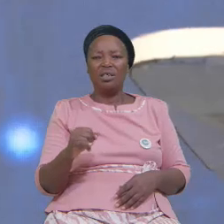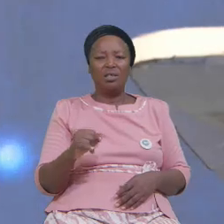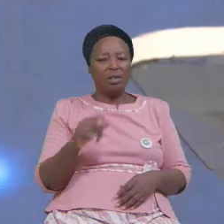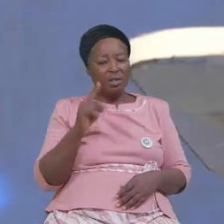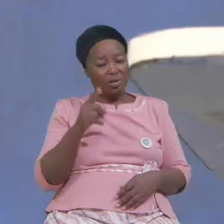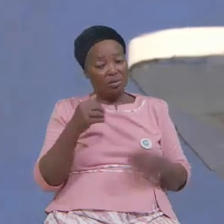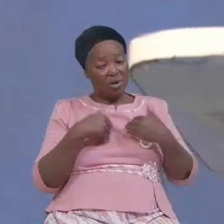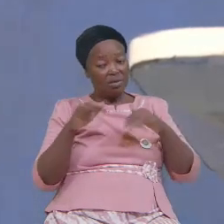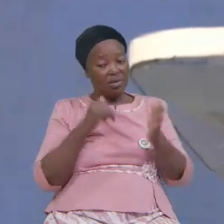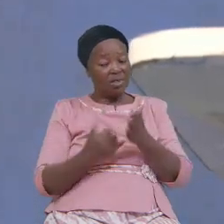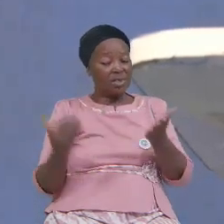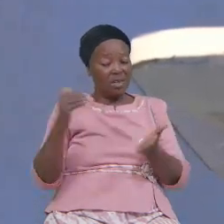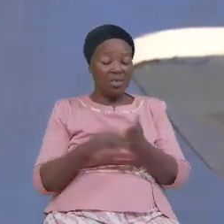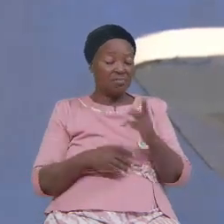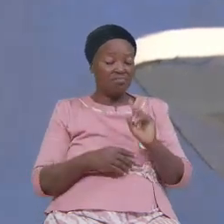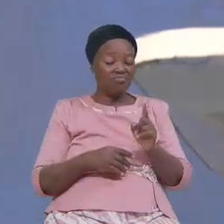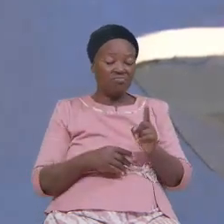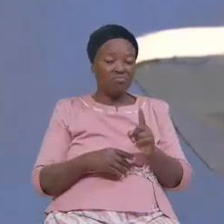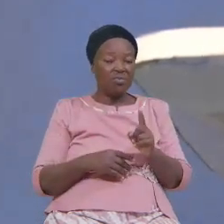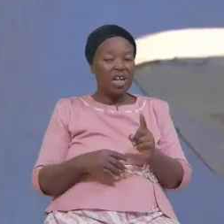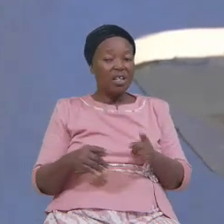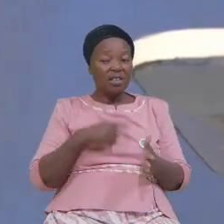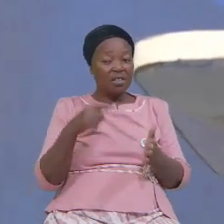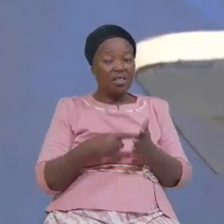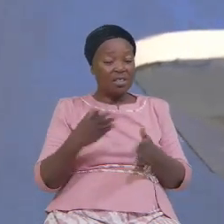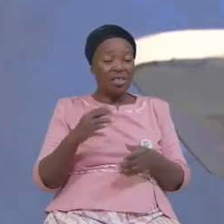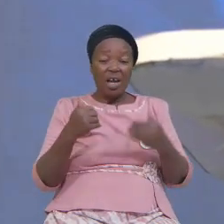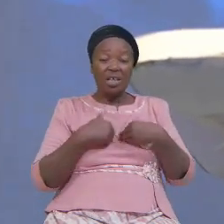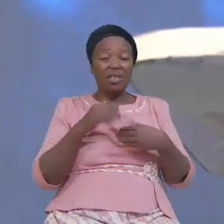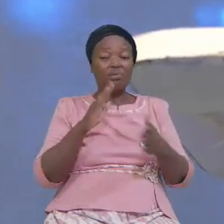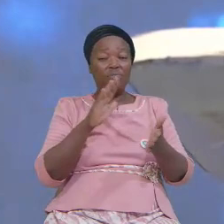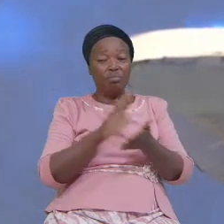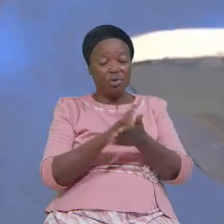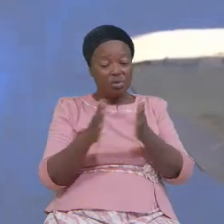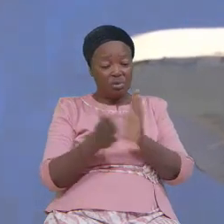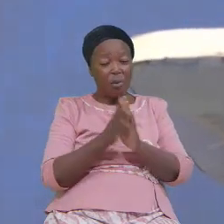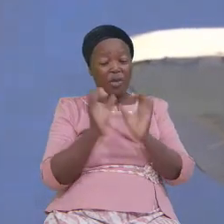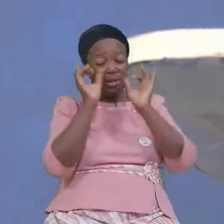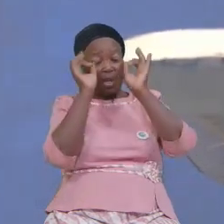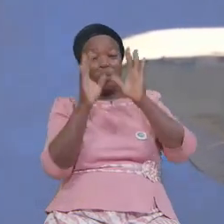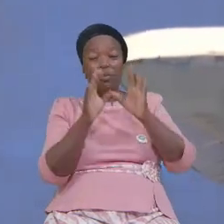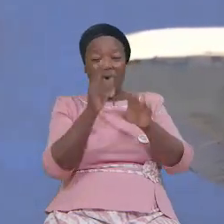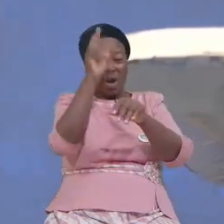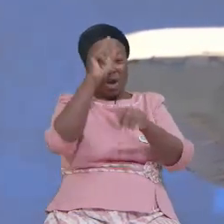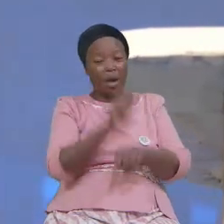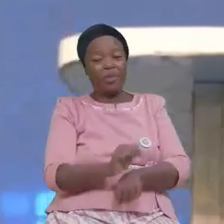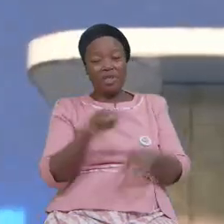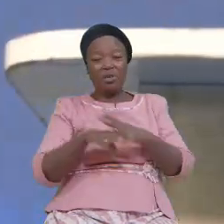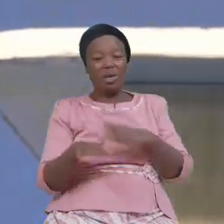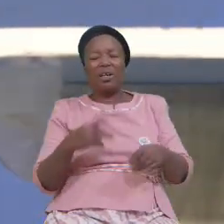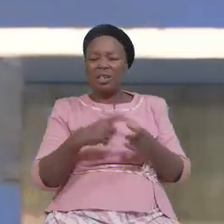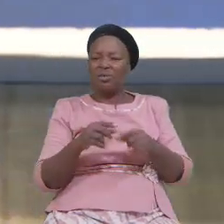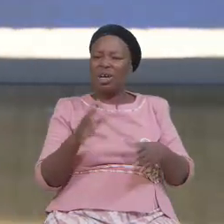it again. This sin has become a terrible habit, and you are getting nearer and nearer to